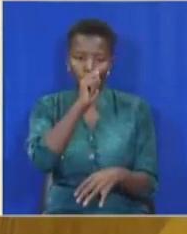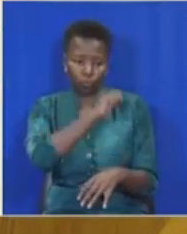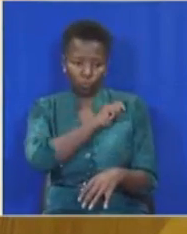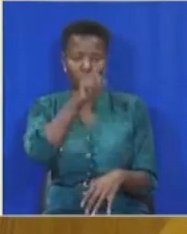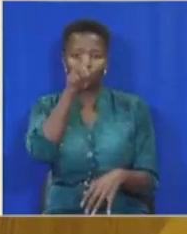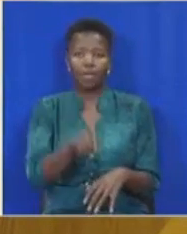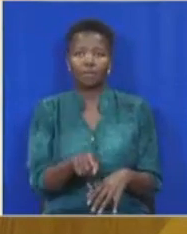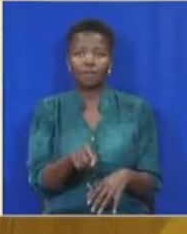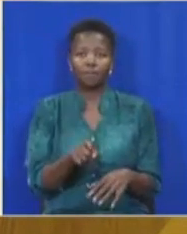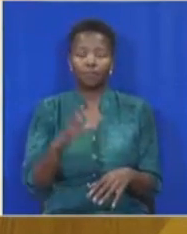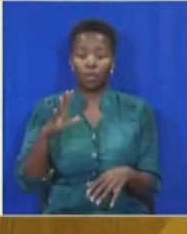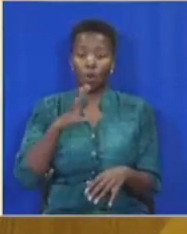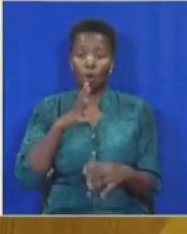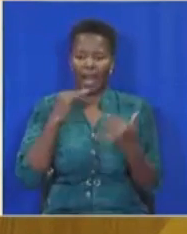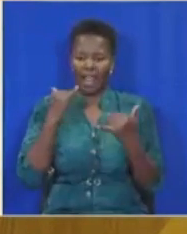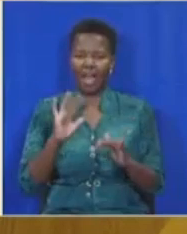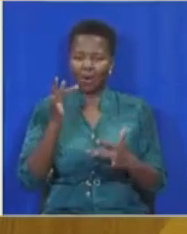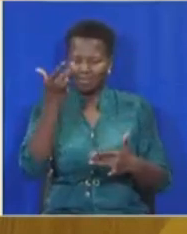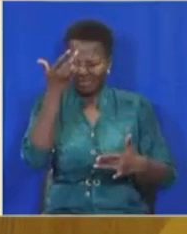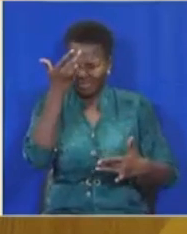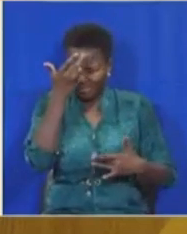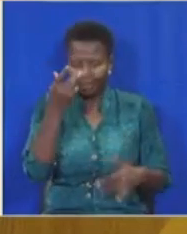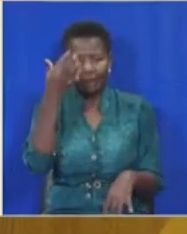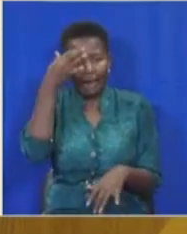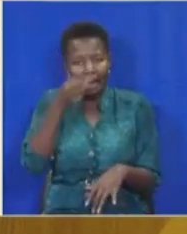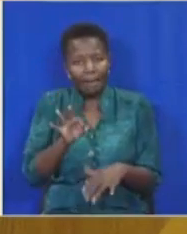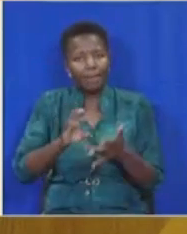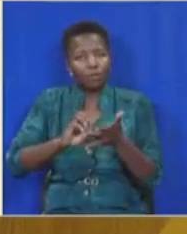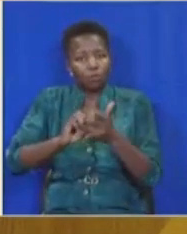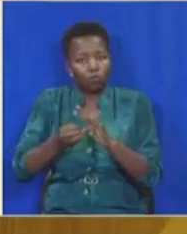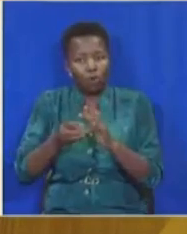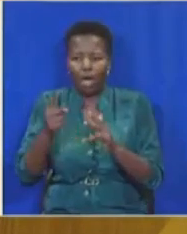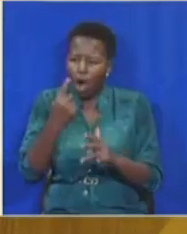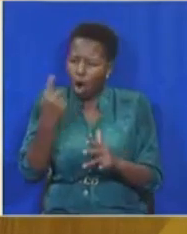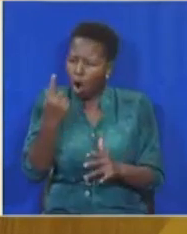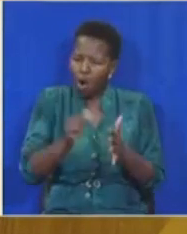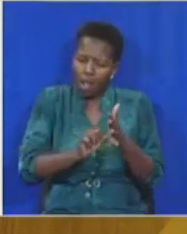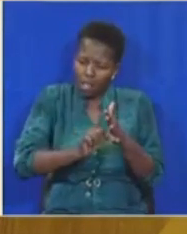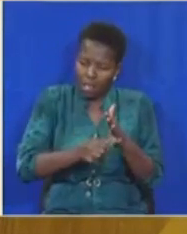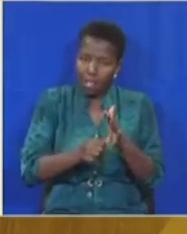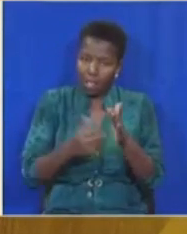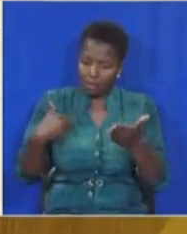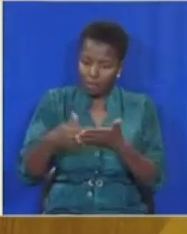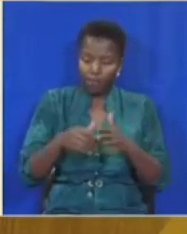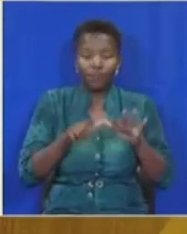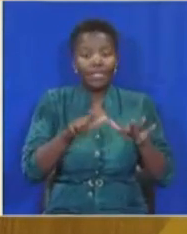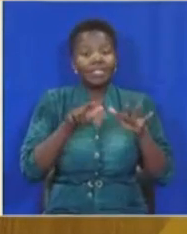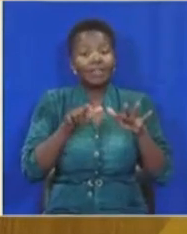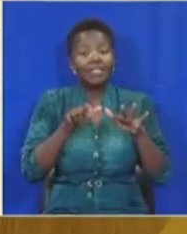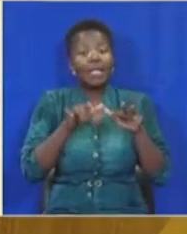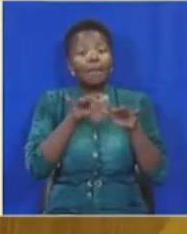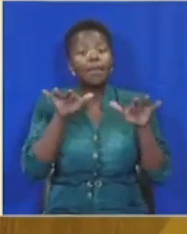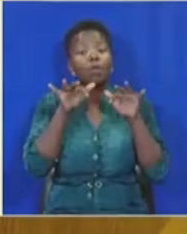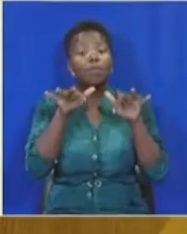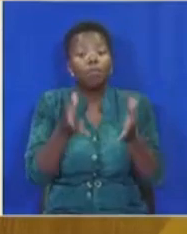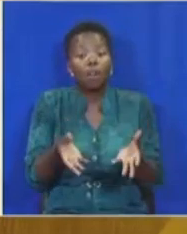a sick government that is willing to put in jeopardy the only social security that exists for more than 17 million South Africans